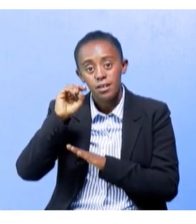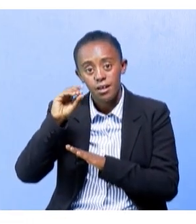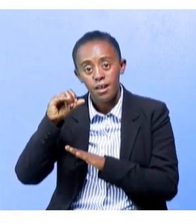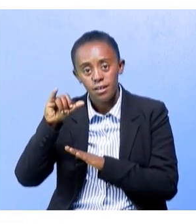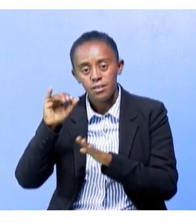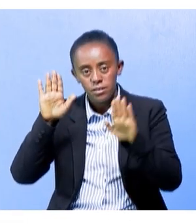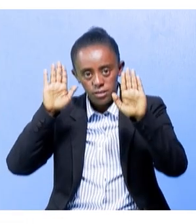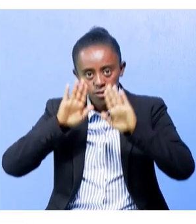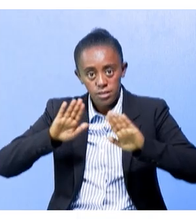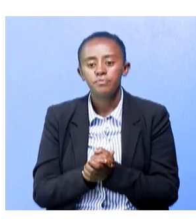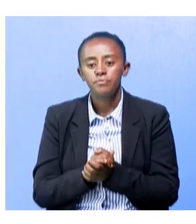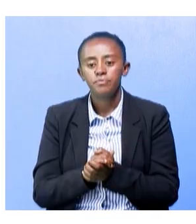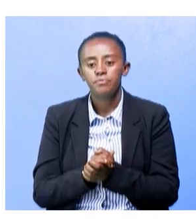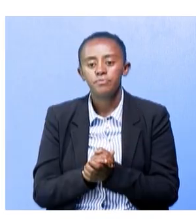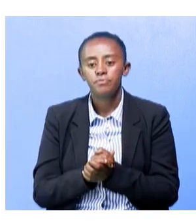morning.